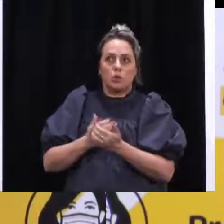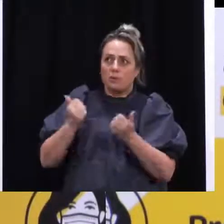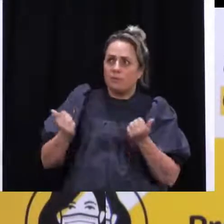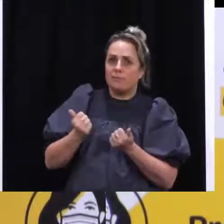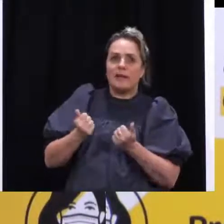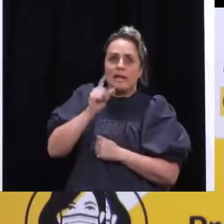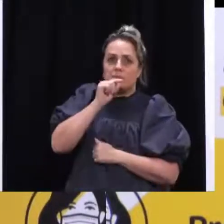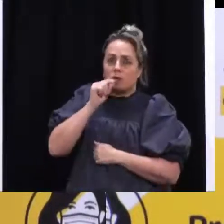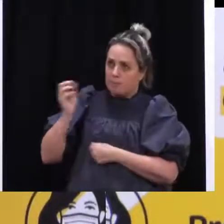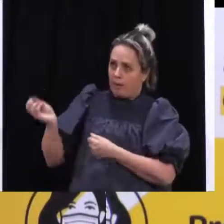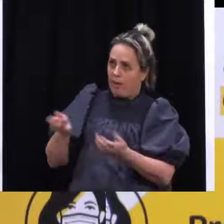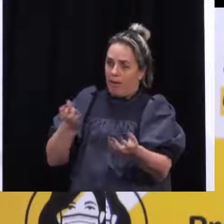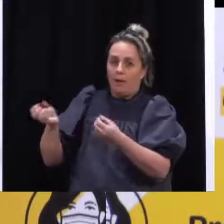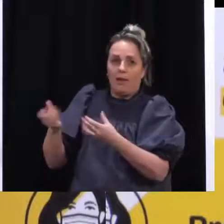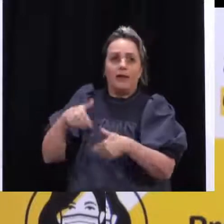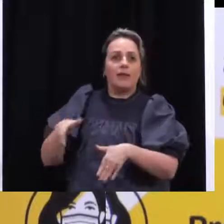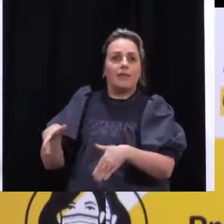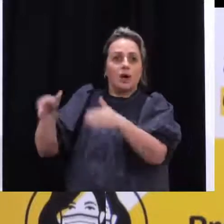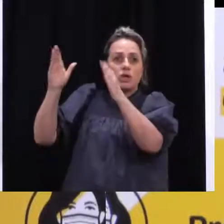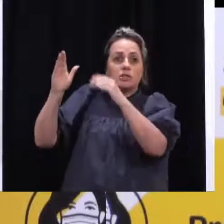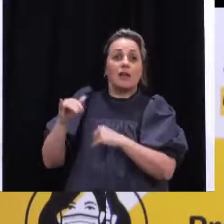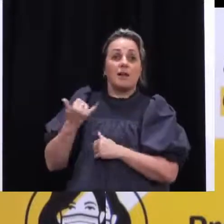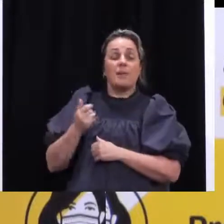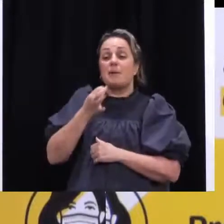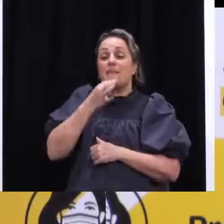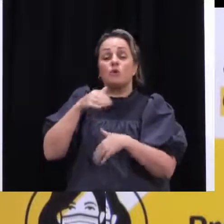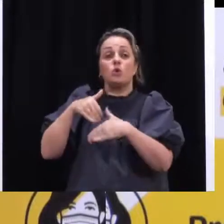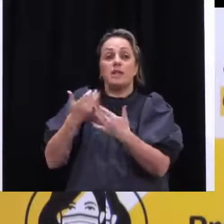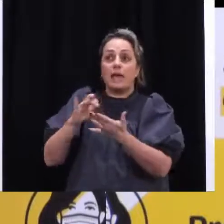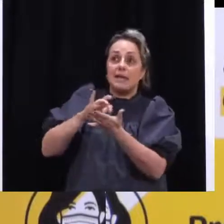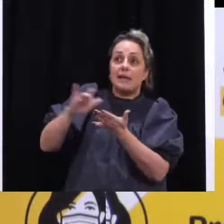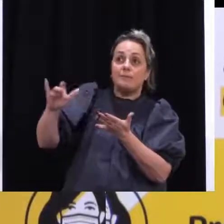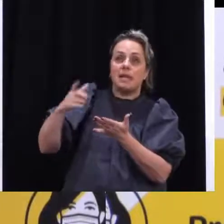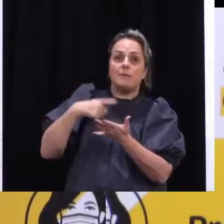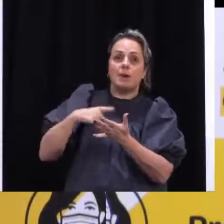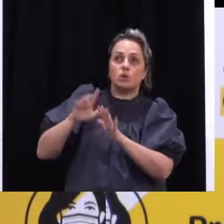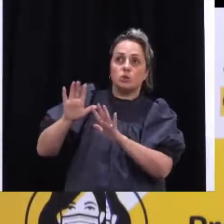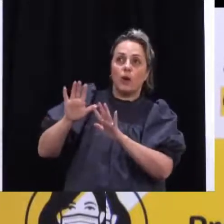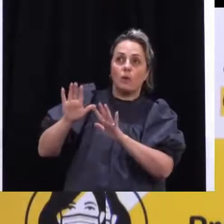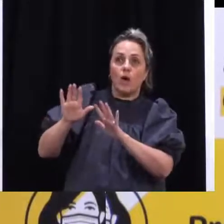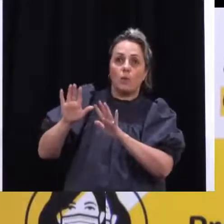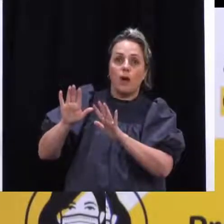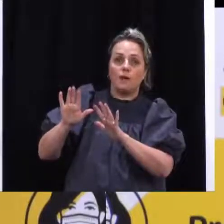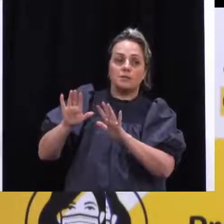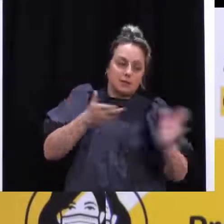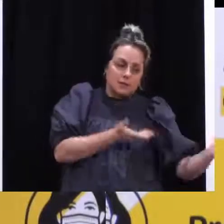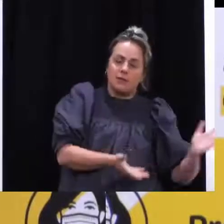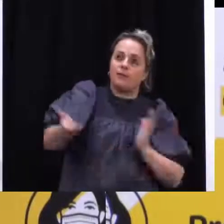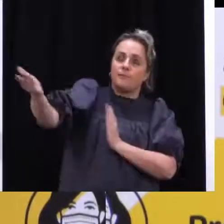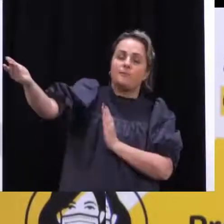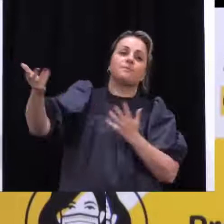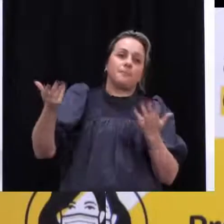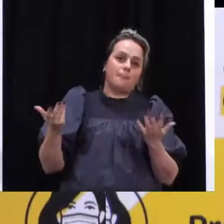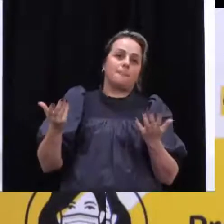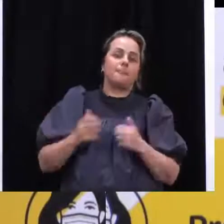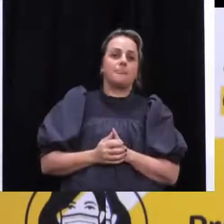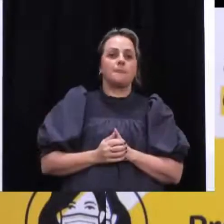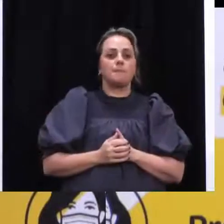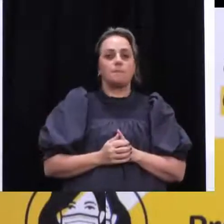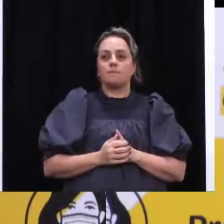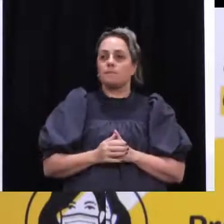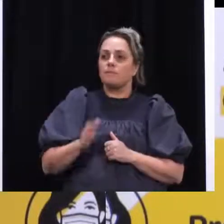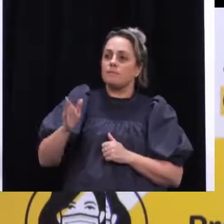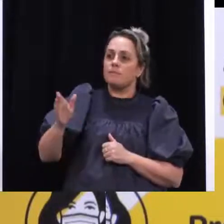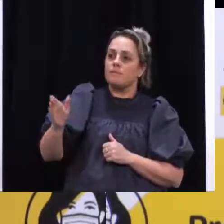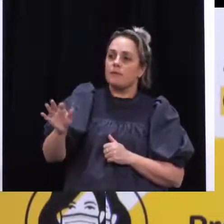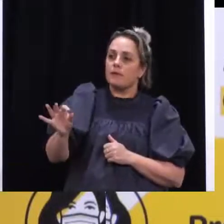be periods where one of the facilities might sit empty for a few days between cohorts as we seek to accommodate all the bookings that we've got. Yeah, but you have a cohort